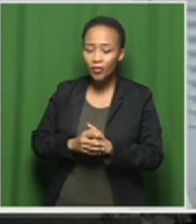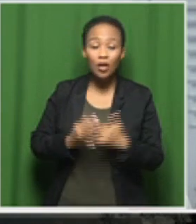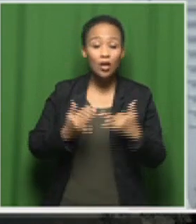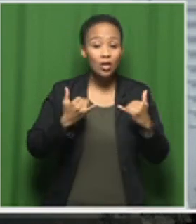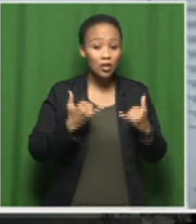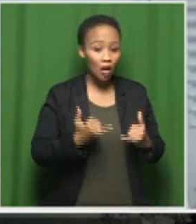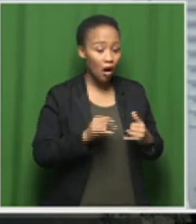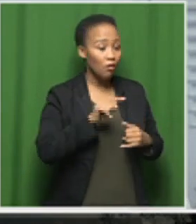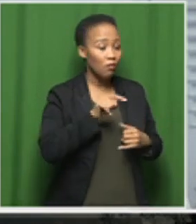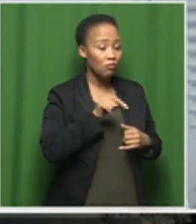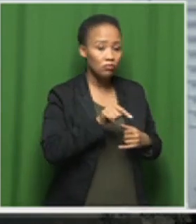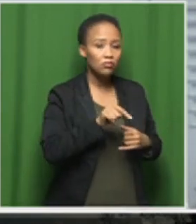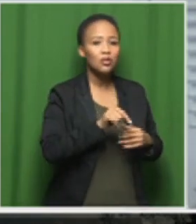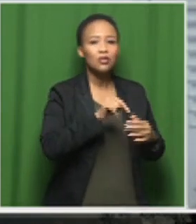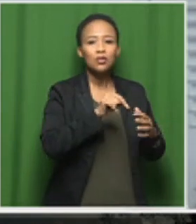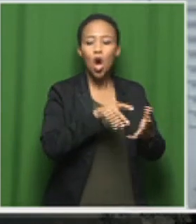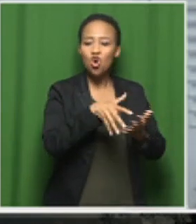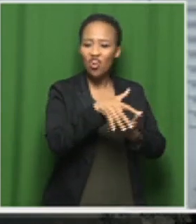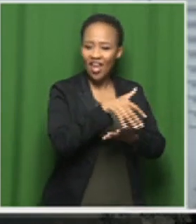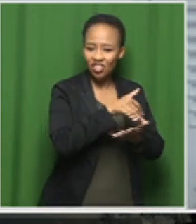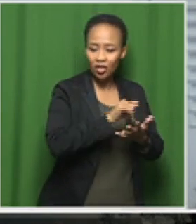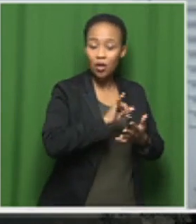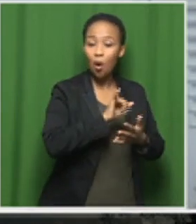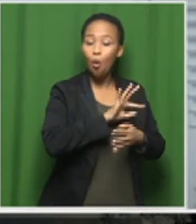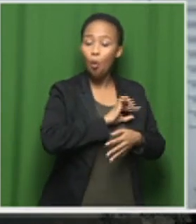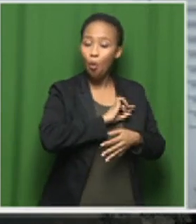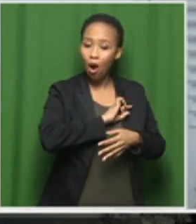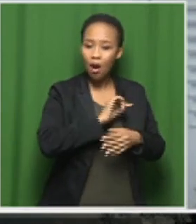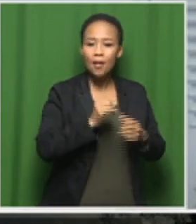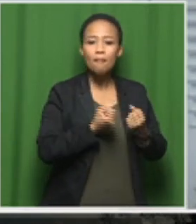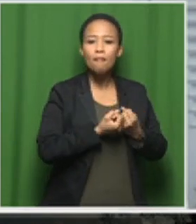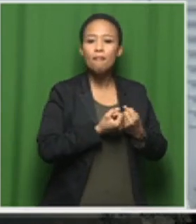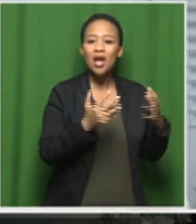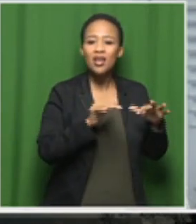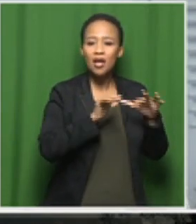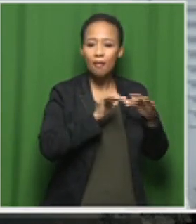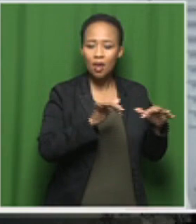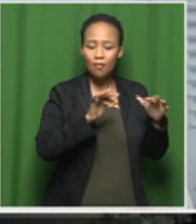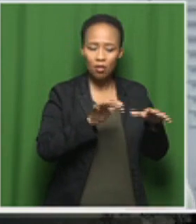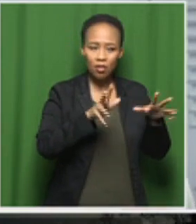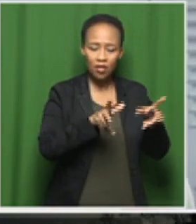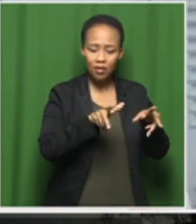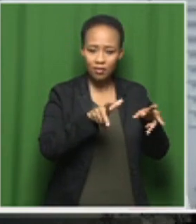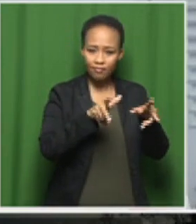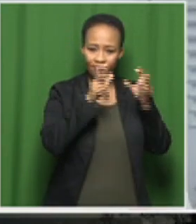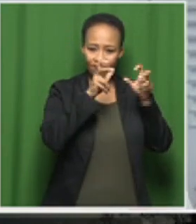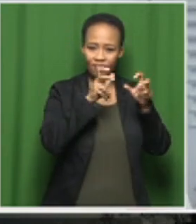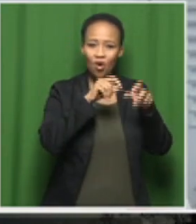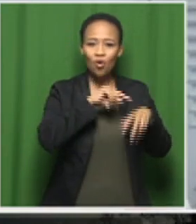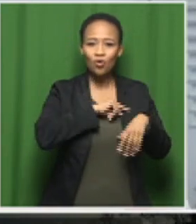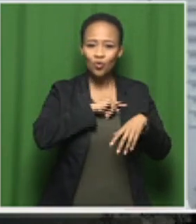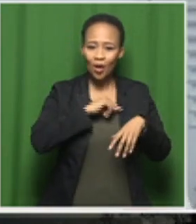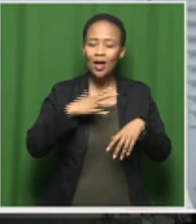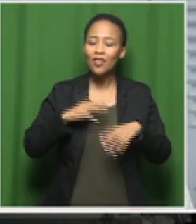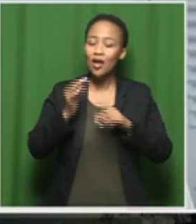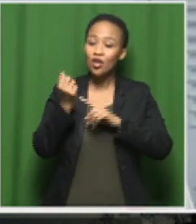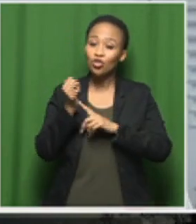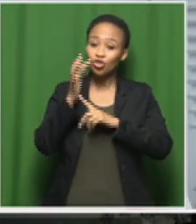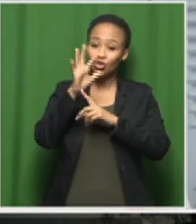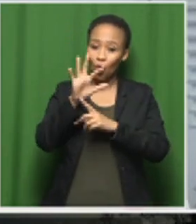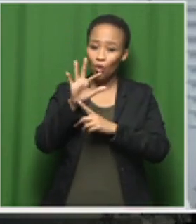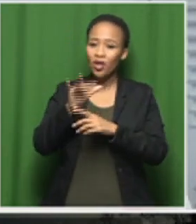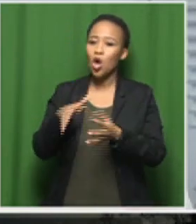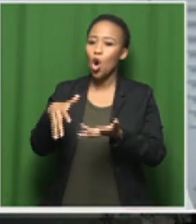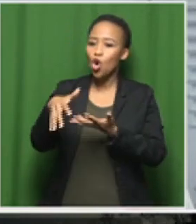out in itself, another thing perhaps that caught the attention of many was the use of public figures to reveal the collection, yeah? How did you select the